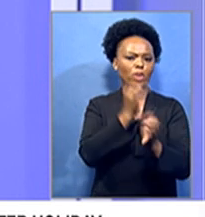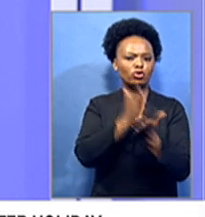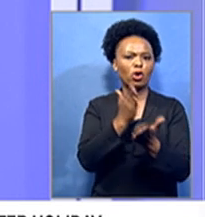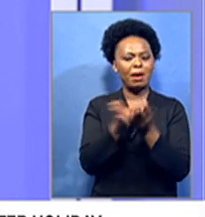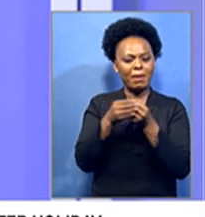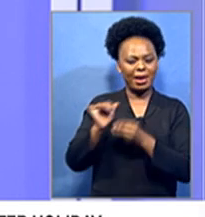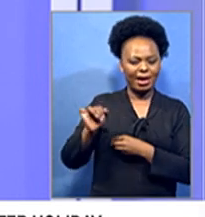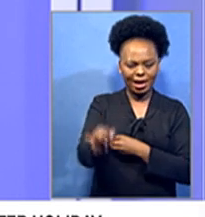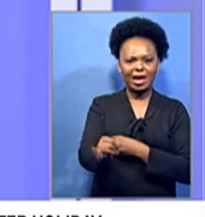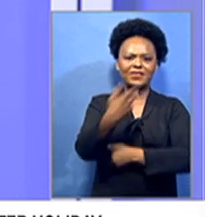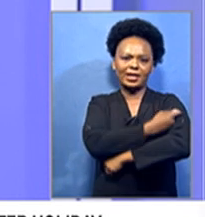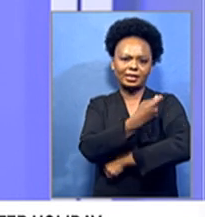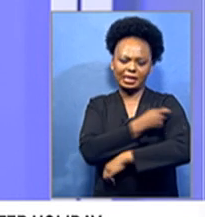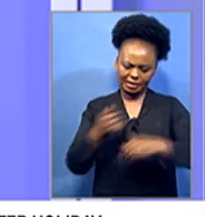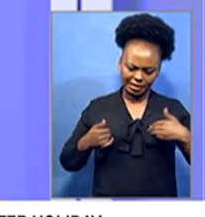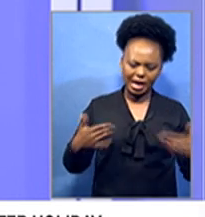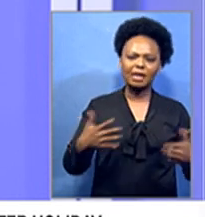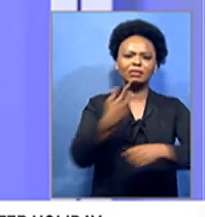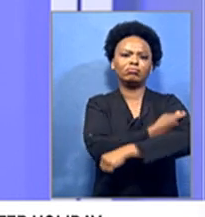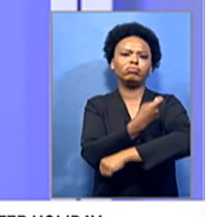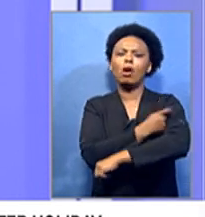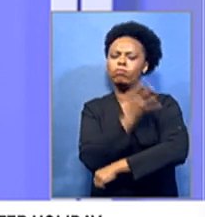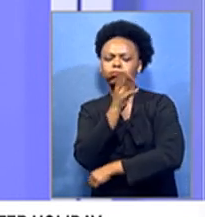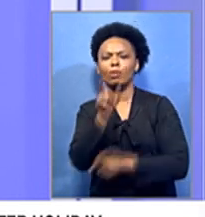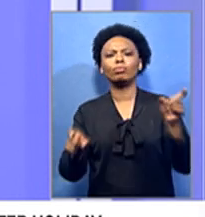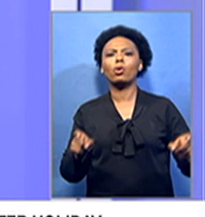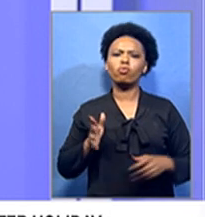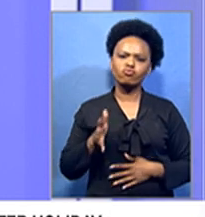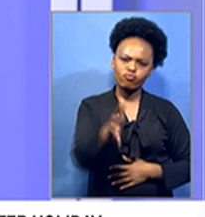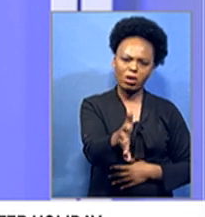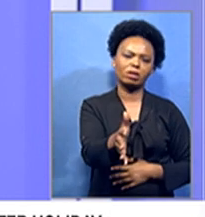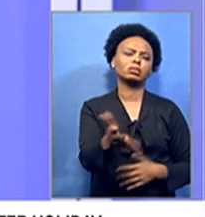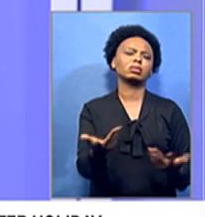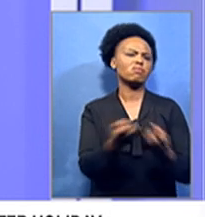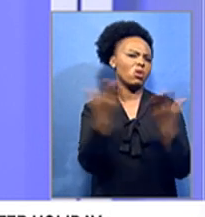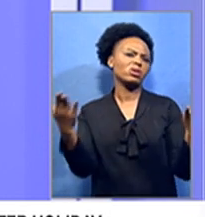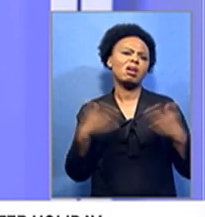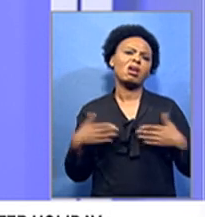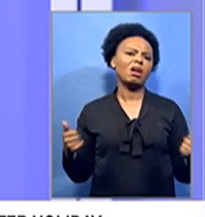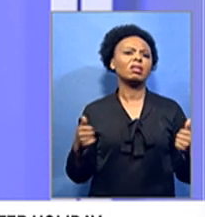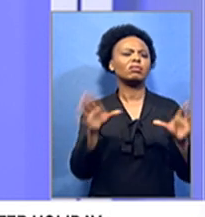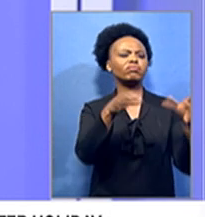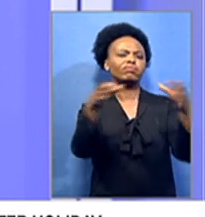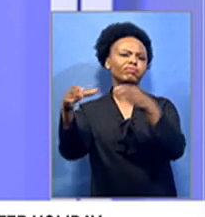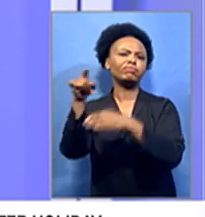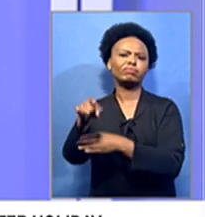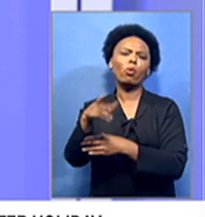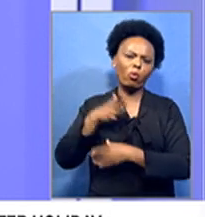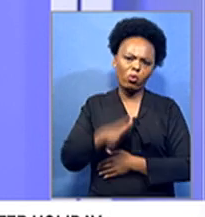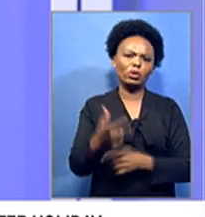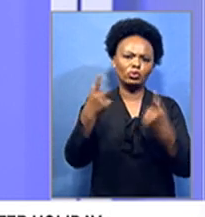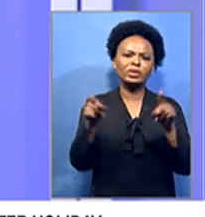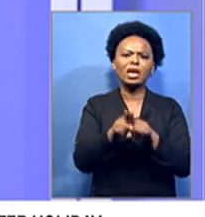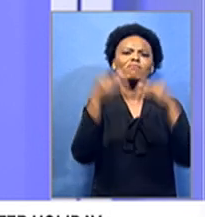They want to start on a mass vaccination program. I know a lot of other health service providers are wanting to do that. Corporates are wanting